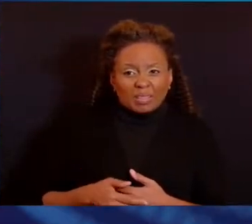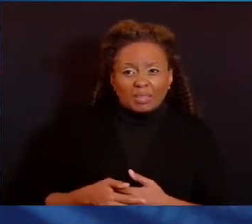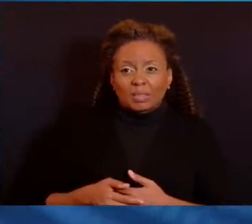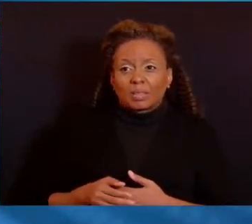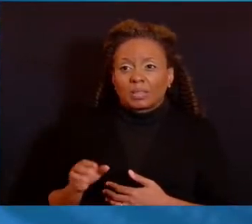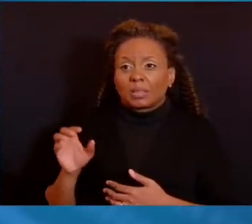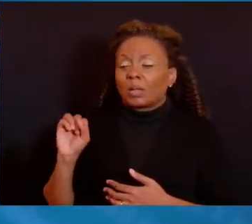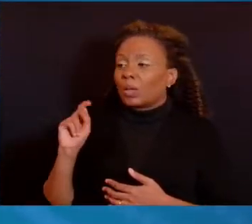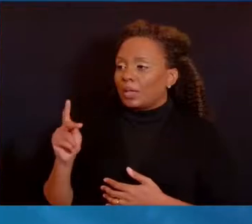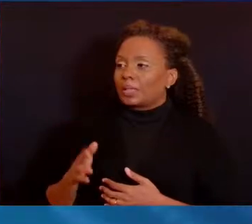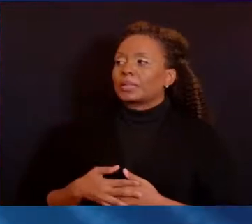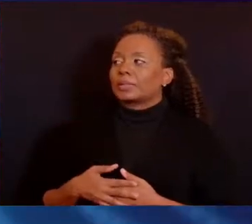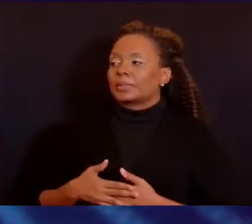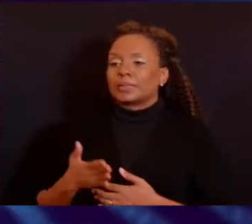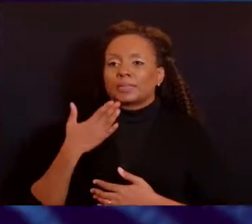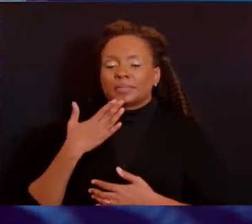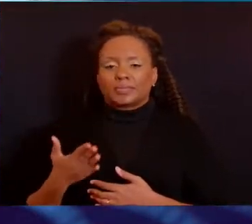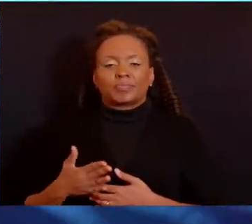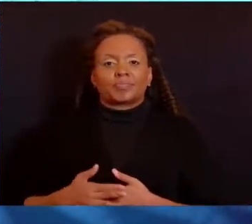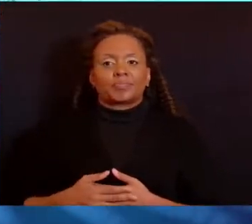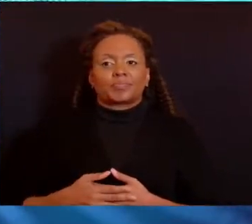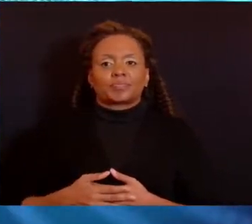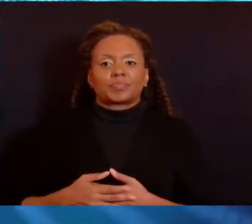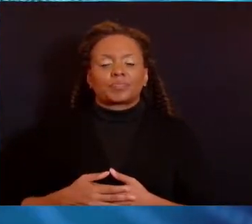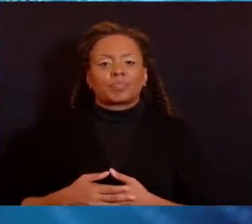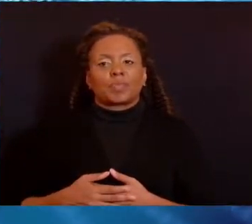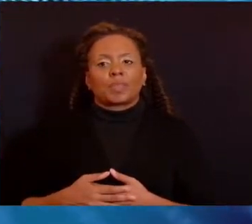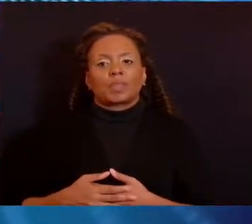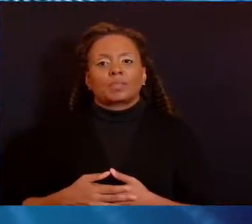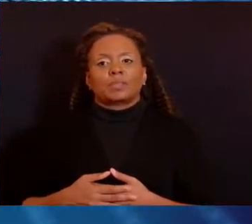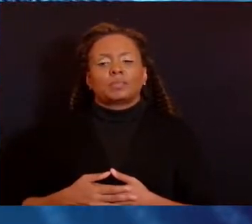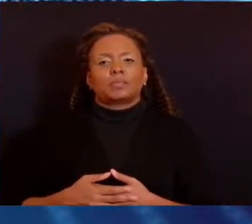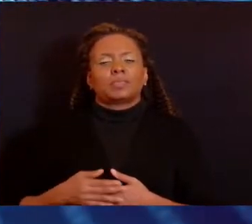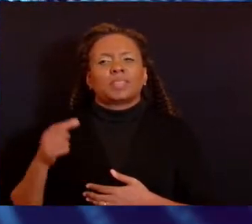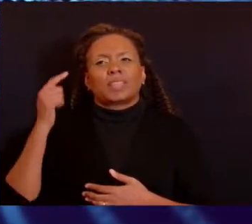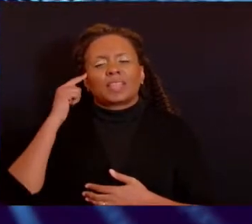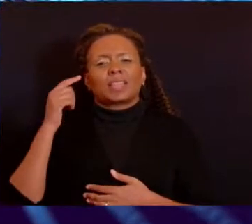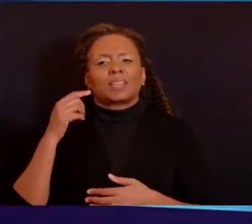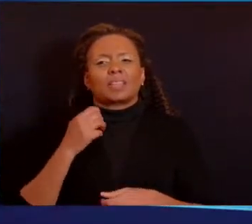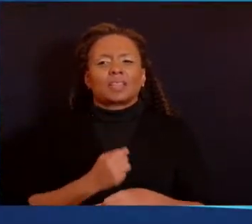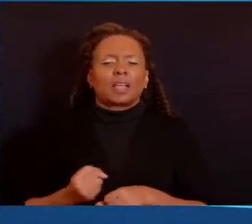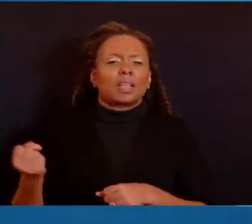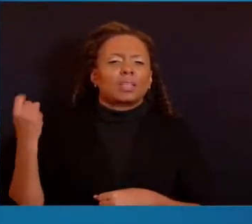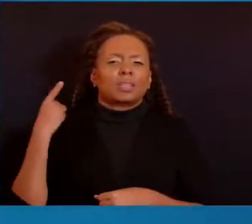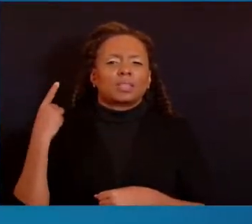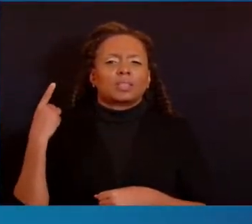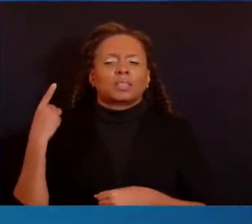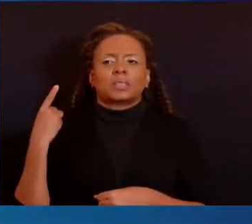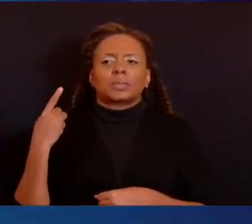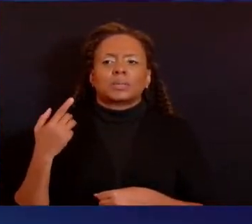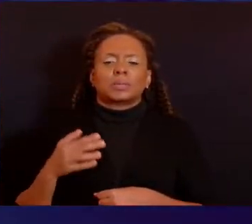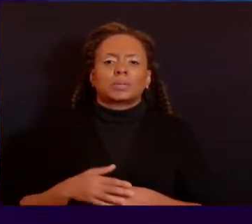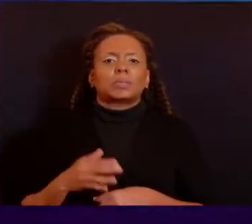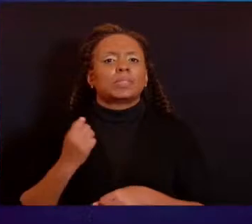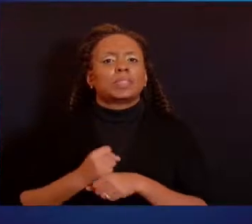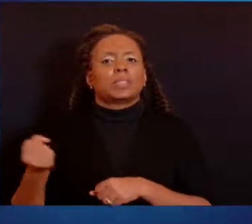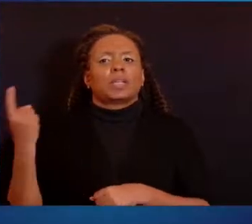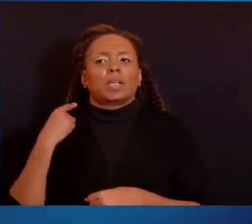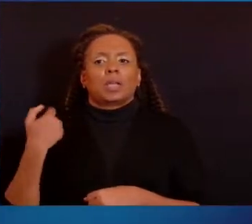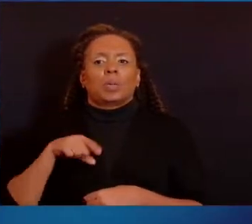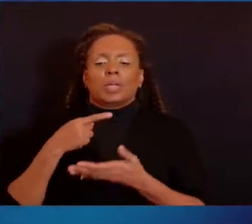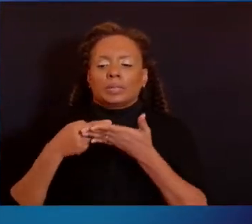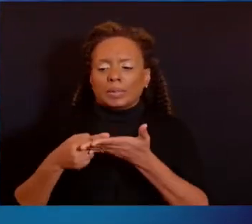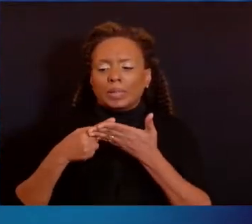Thanks, Mr. Broom. Thanks. Appreciate your question. So I remember some time ago last year, at the beginning or just before the season, when we had this talk